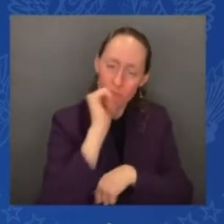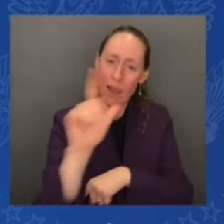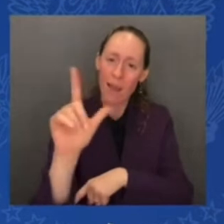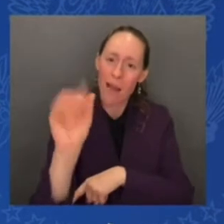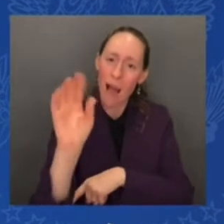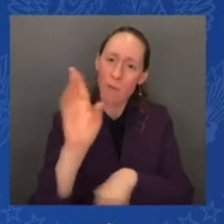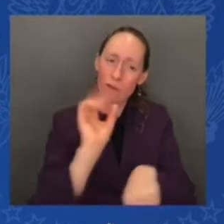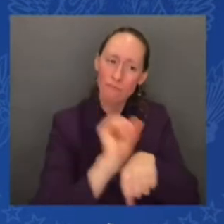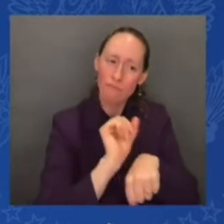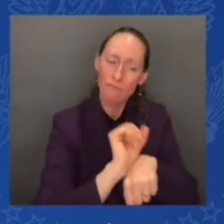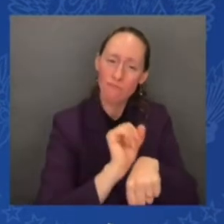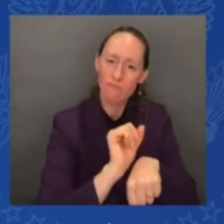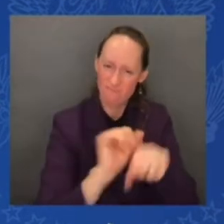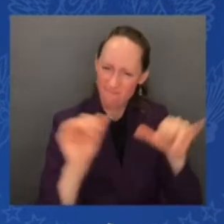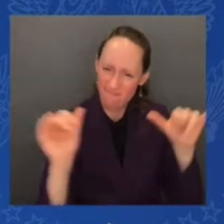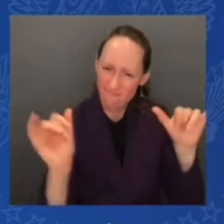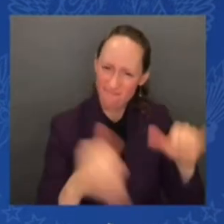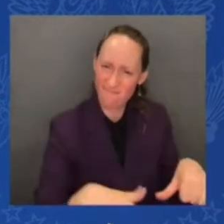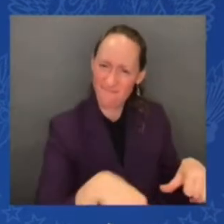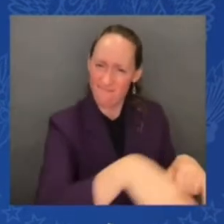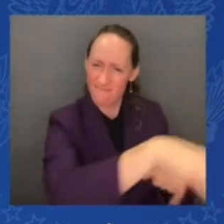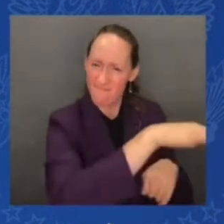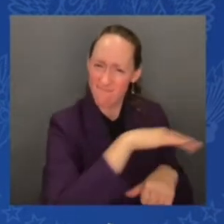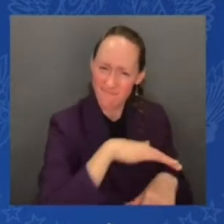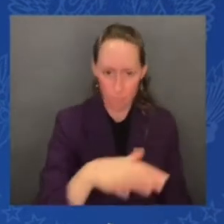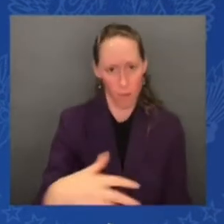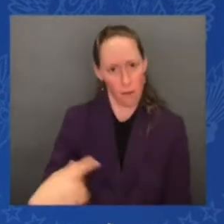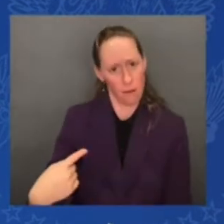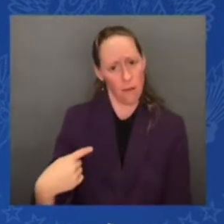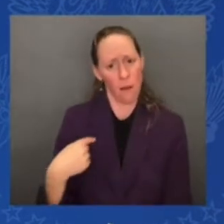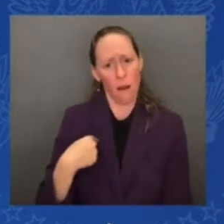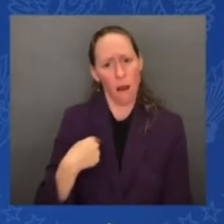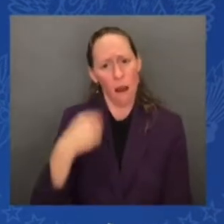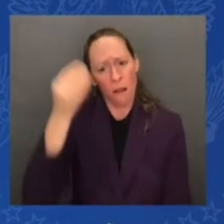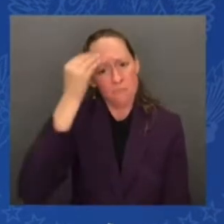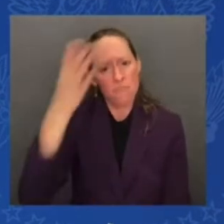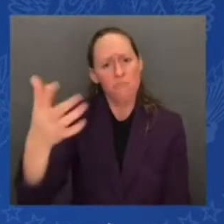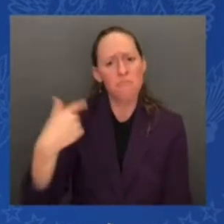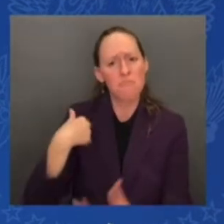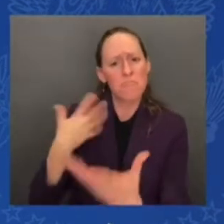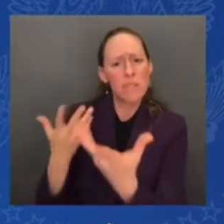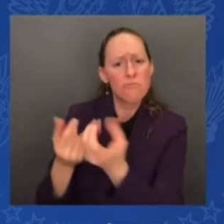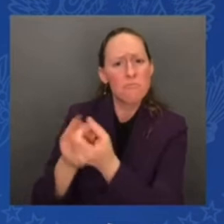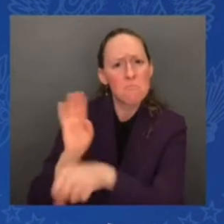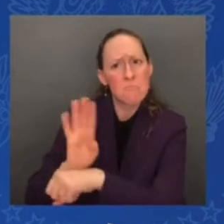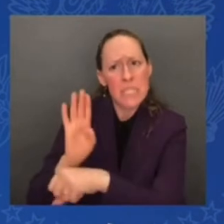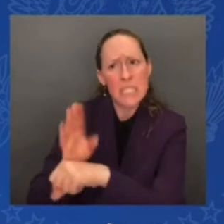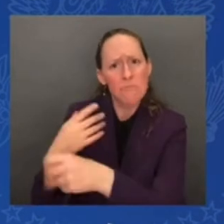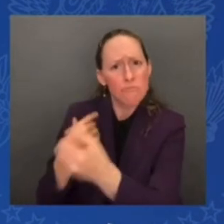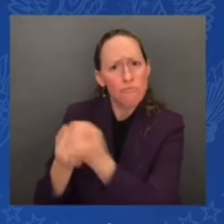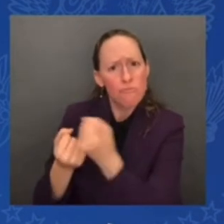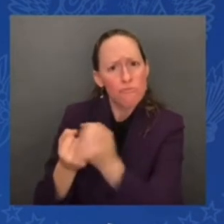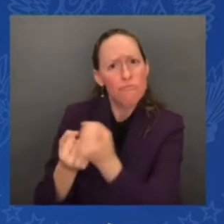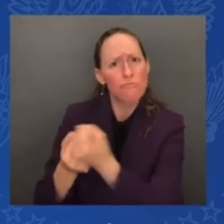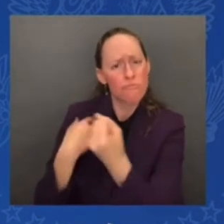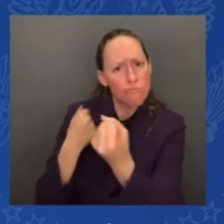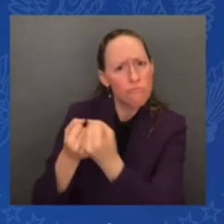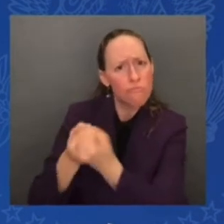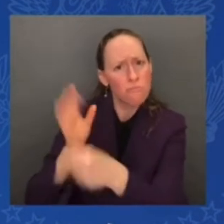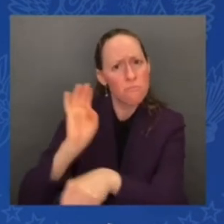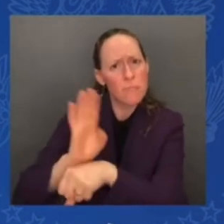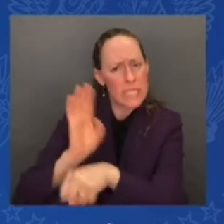well, everybody does well. The poor were way up and the rich were able to be very rich. Just make sure they pay a little more of their